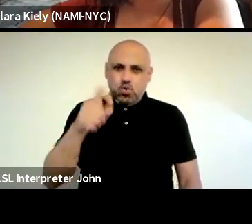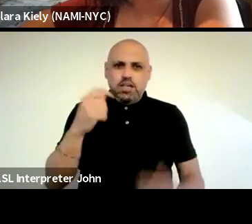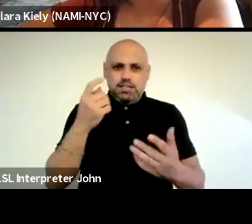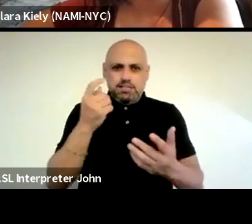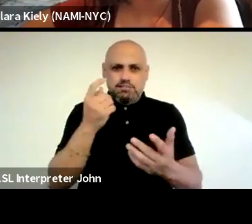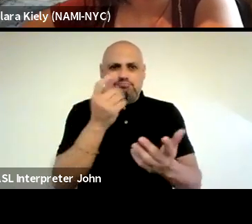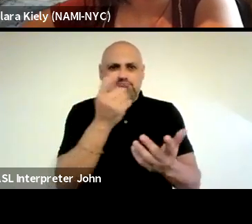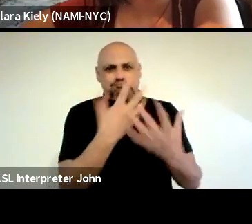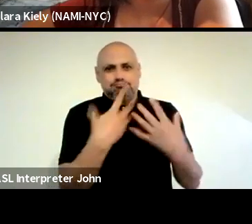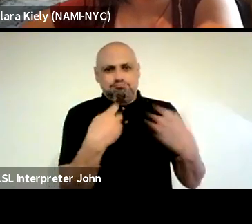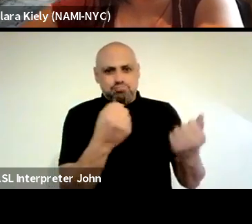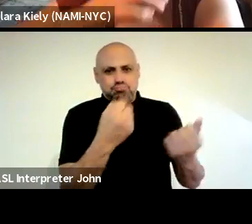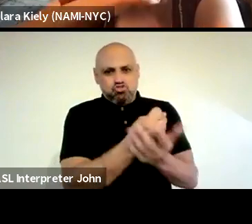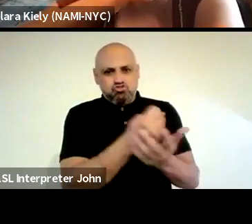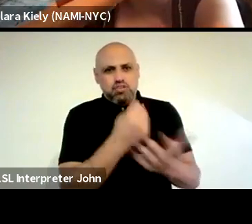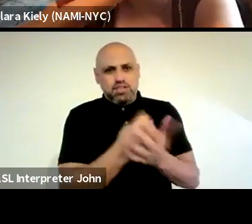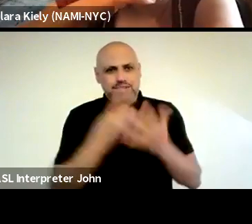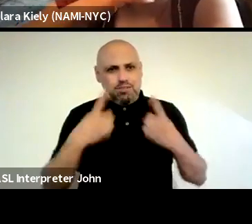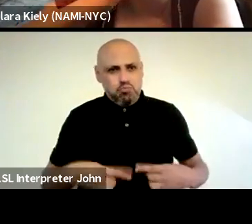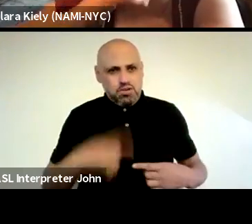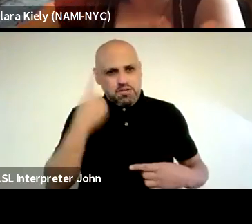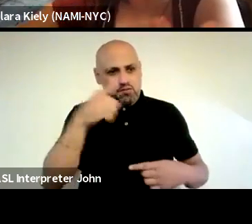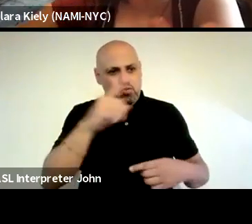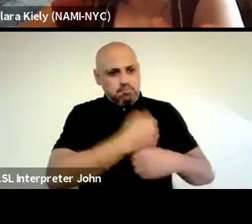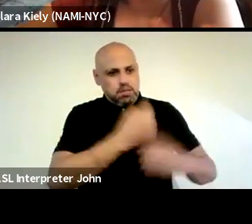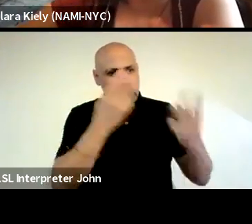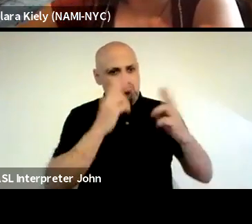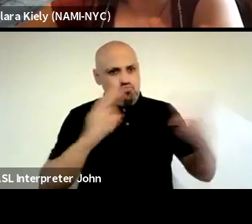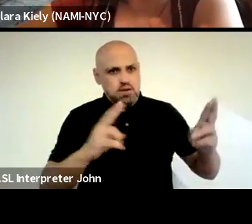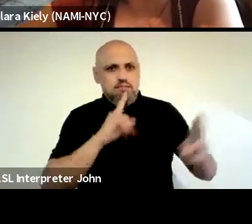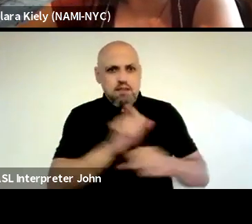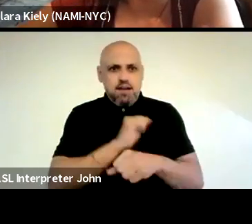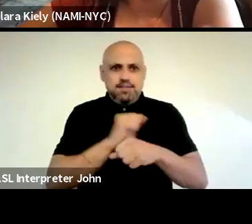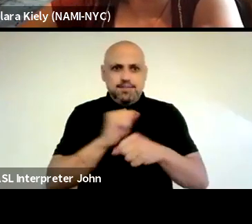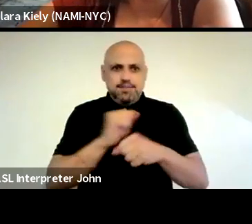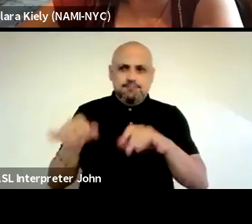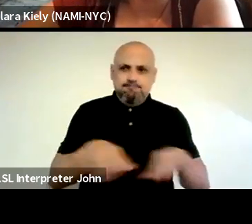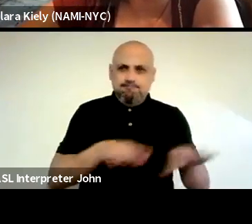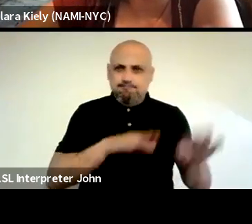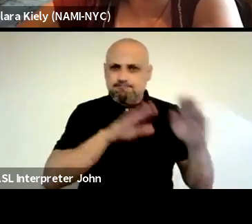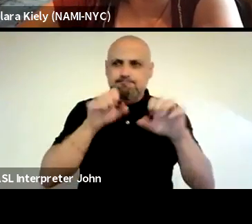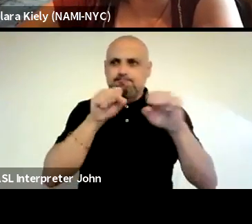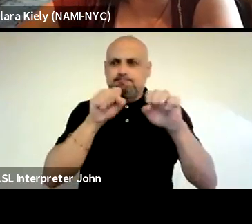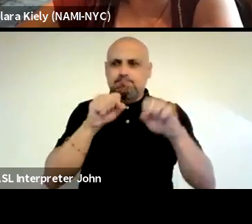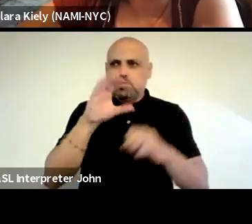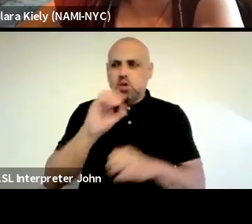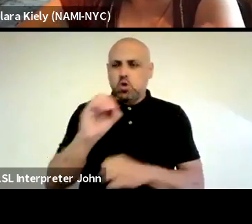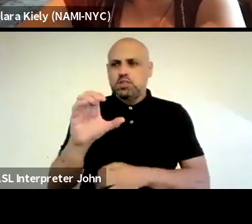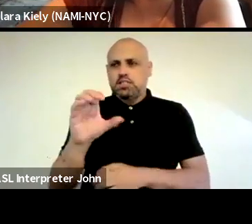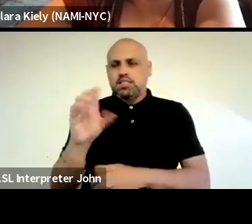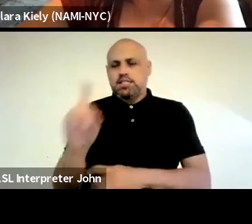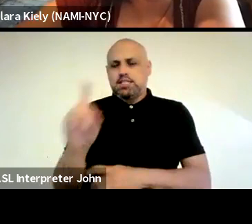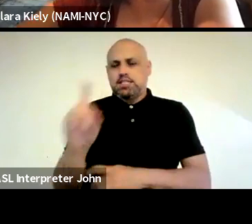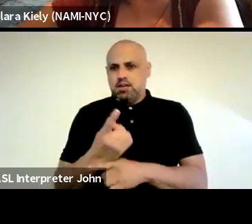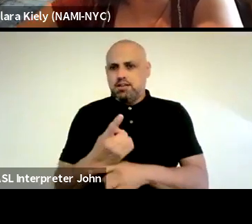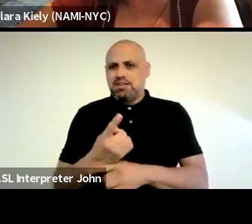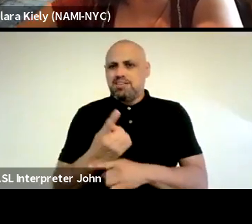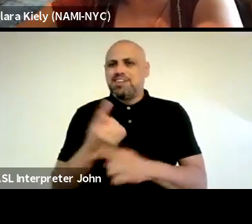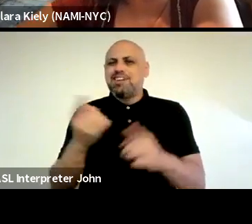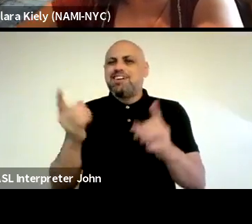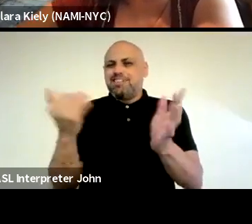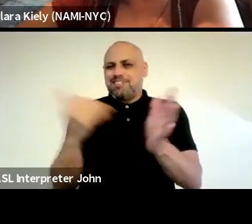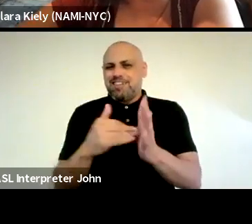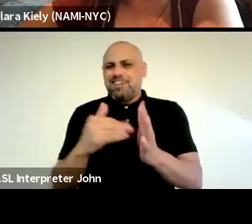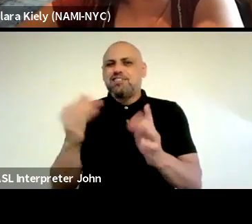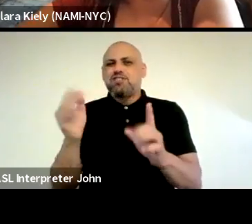depression so that you can actually ready them to actually take on their OCD, right? And then again, I always like to remind people, we